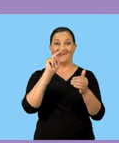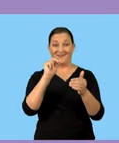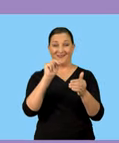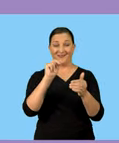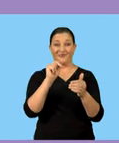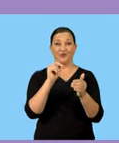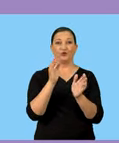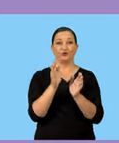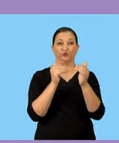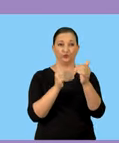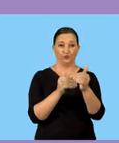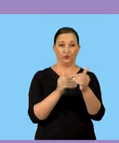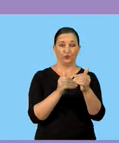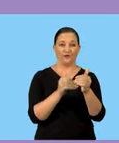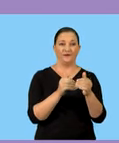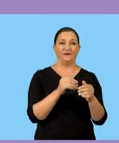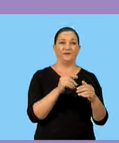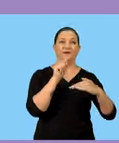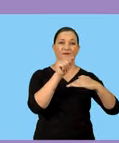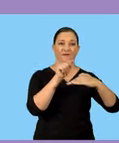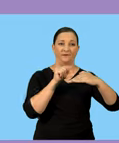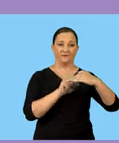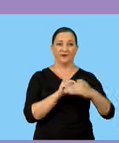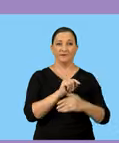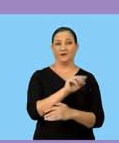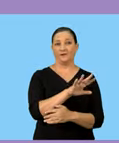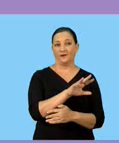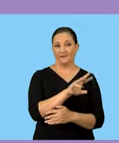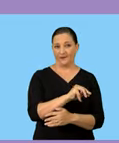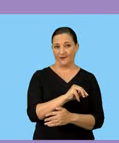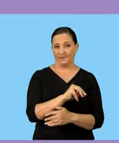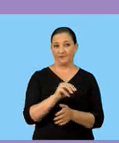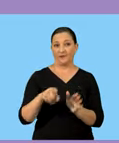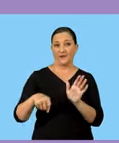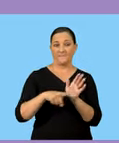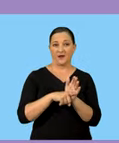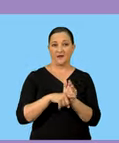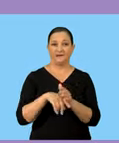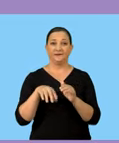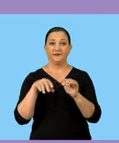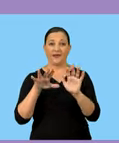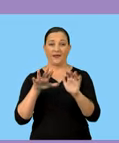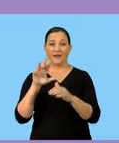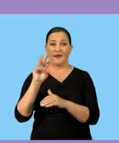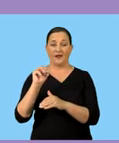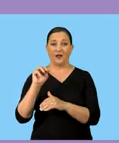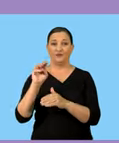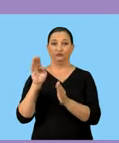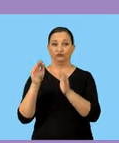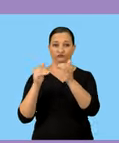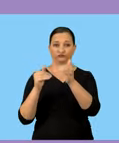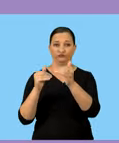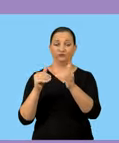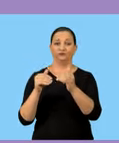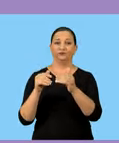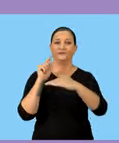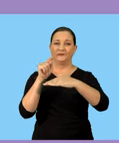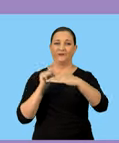Then minus 10m squared divided by 5m.